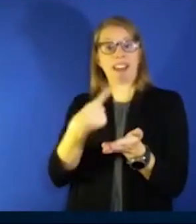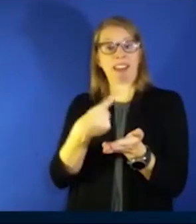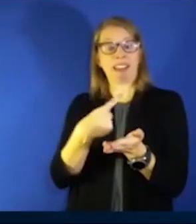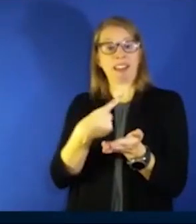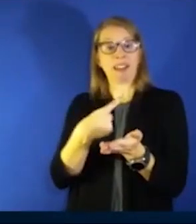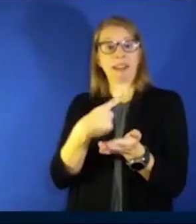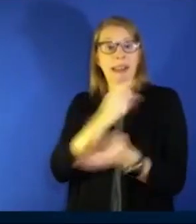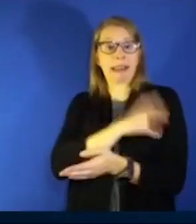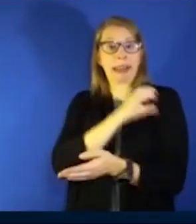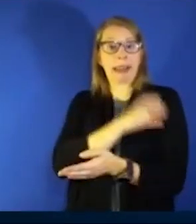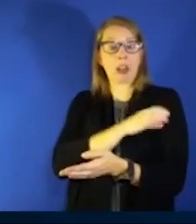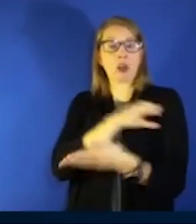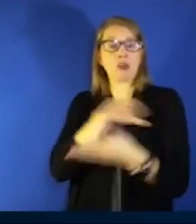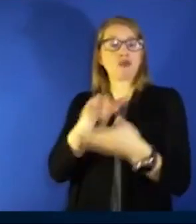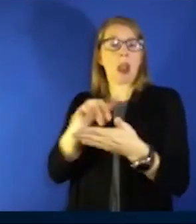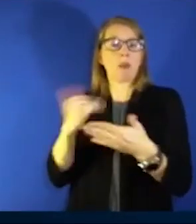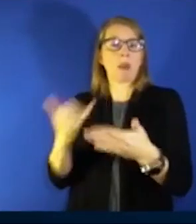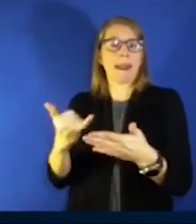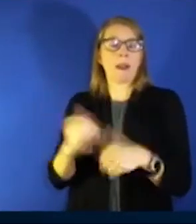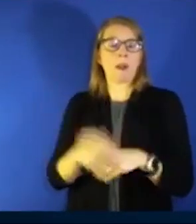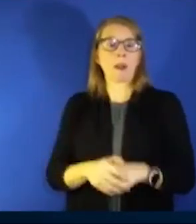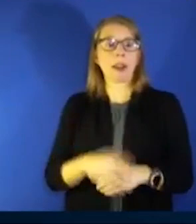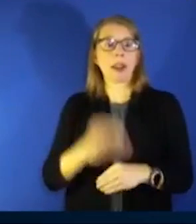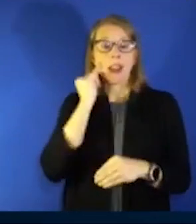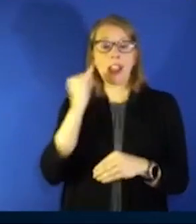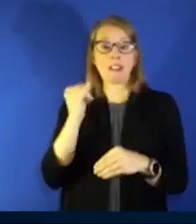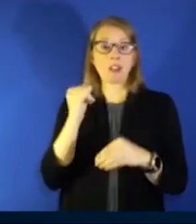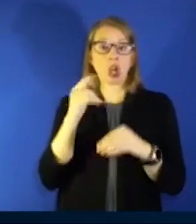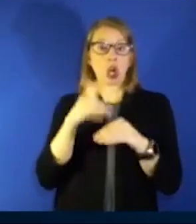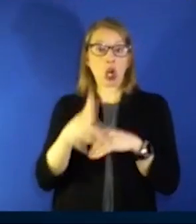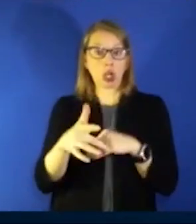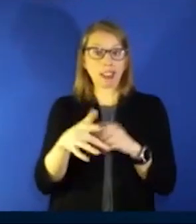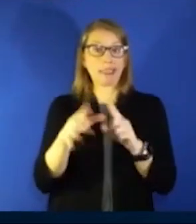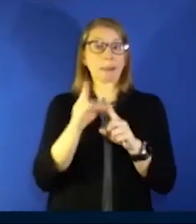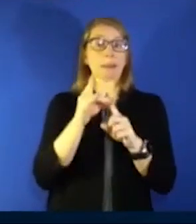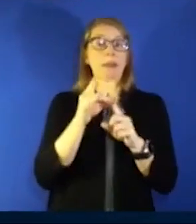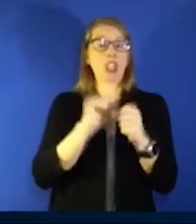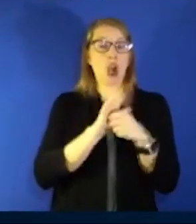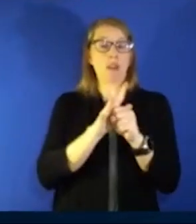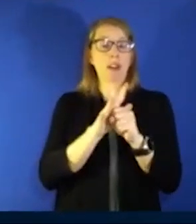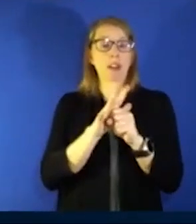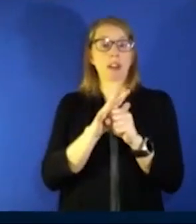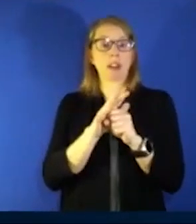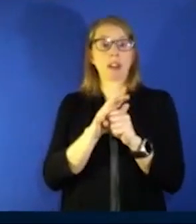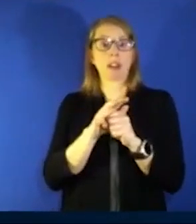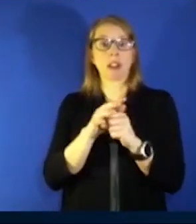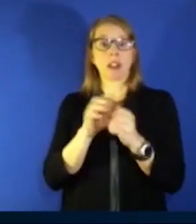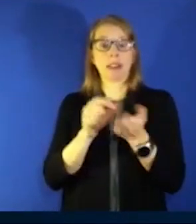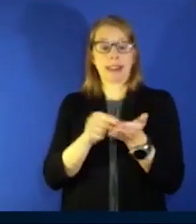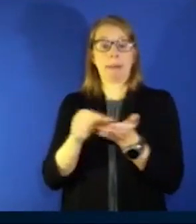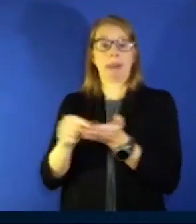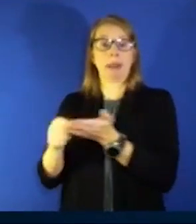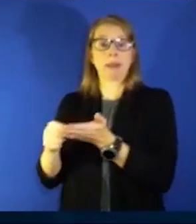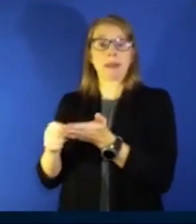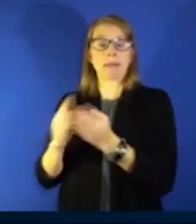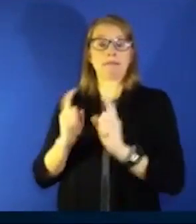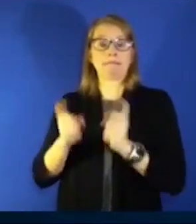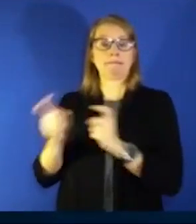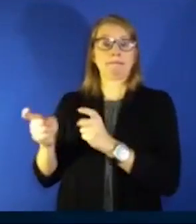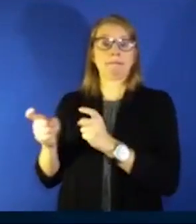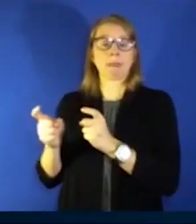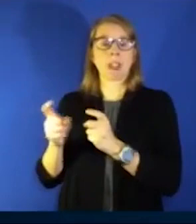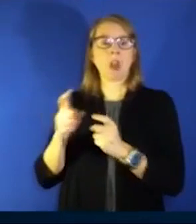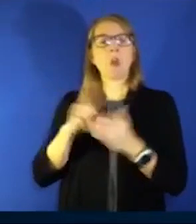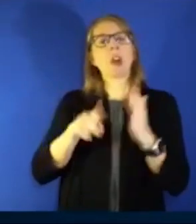trial. If you are in the early stages of COVID, you are administered a series of tablets. What are your thoughts on this trial? Do we know anything